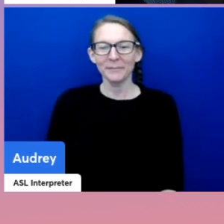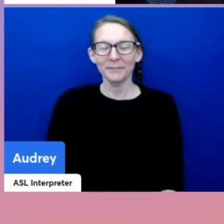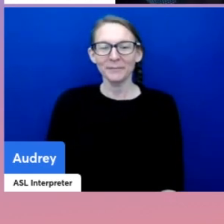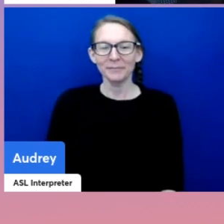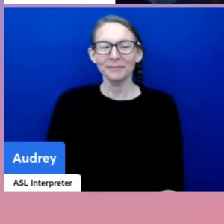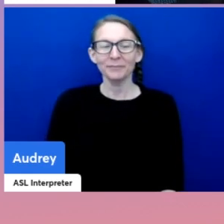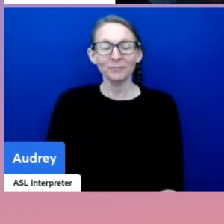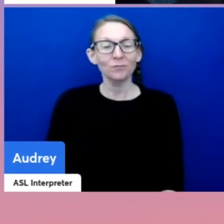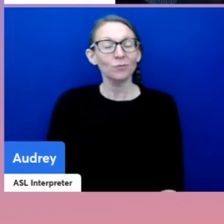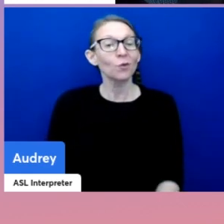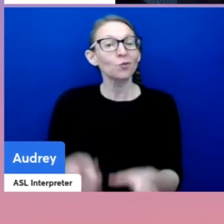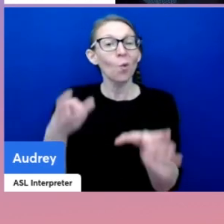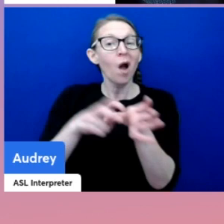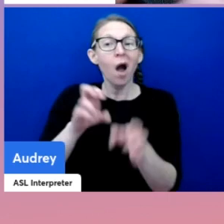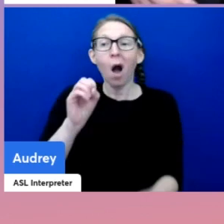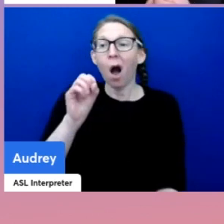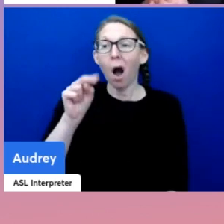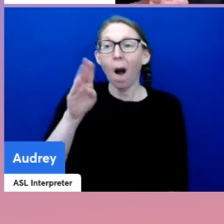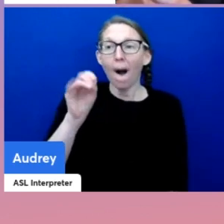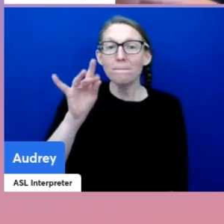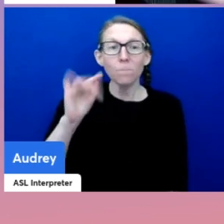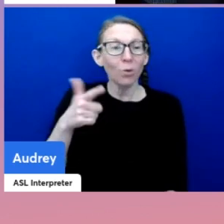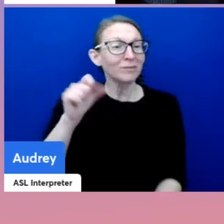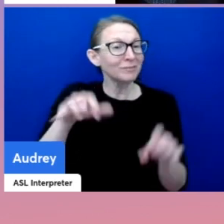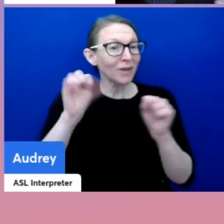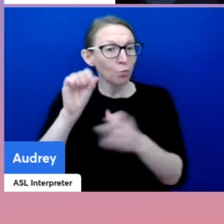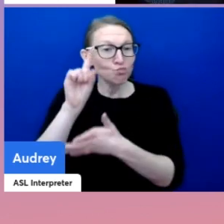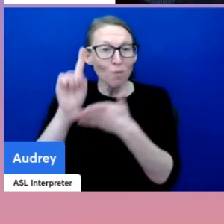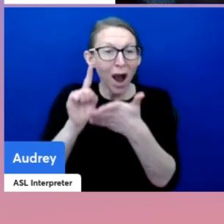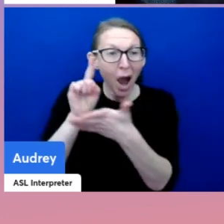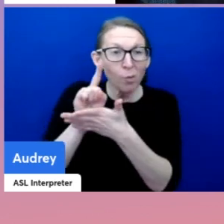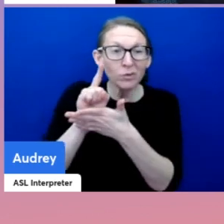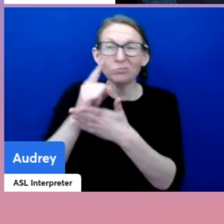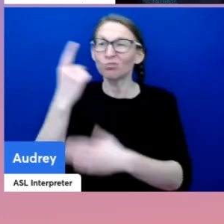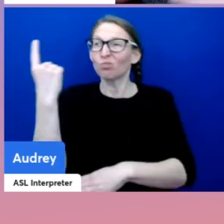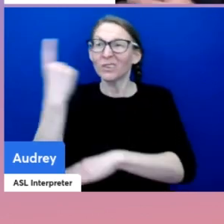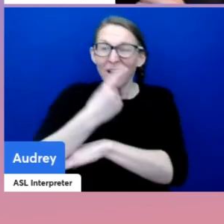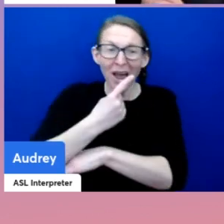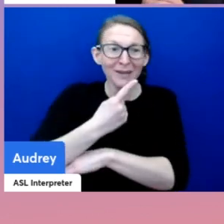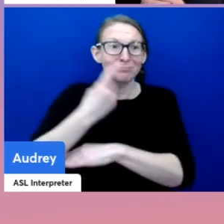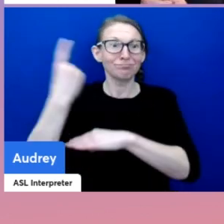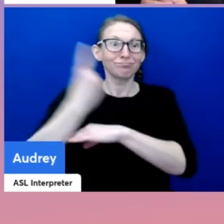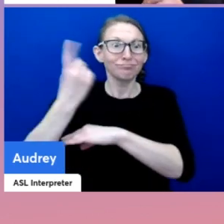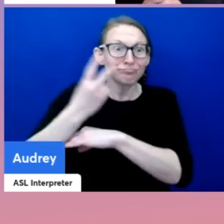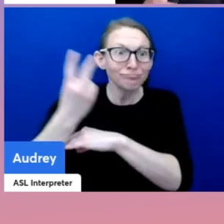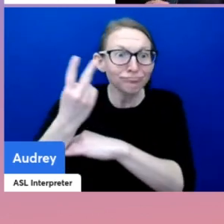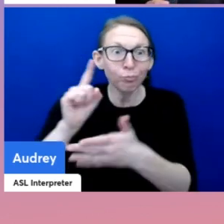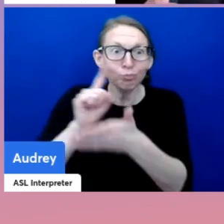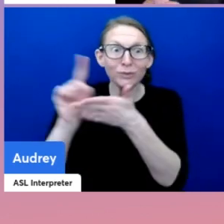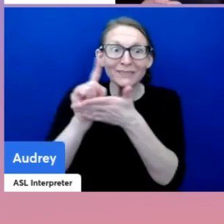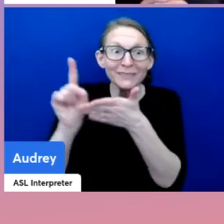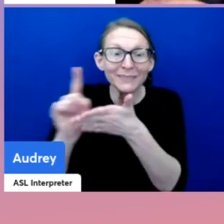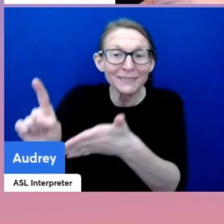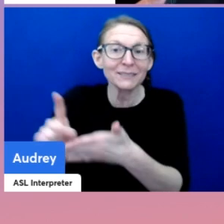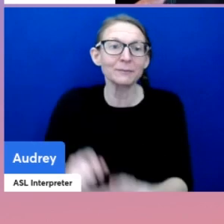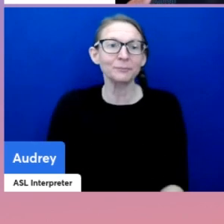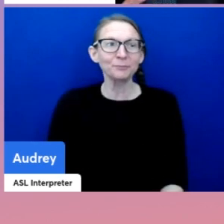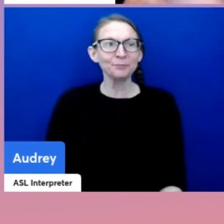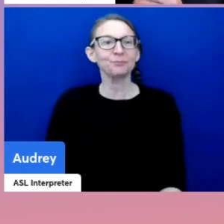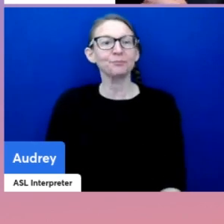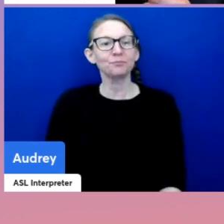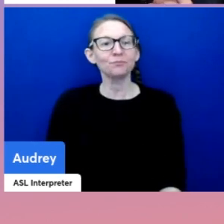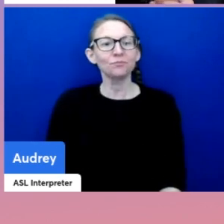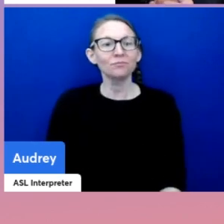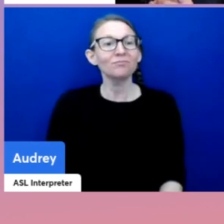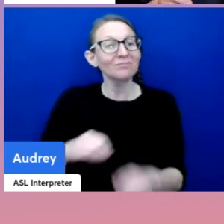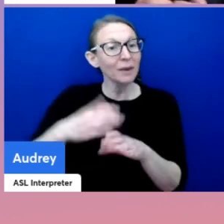onboarding can take anything from an hour to a day to days to weeks. I mean, in my